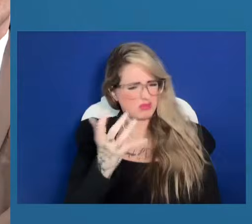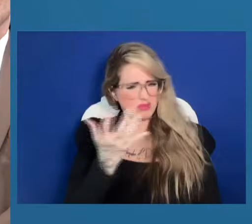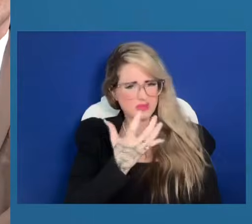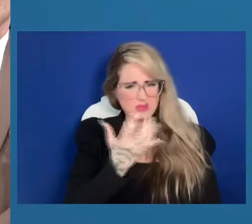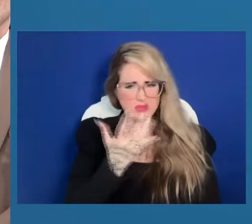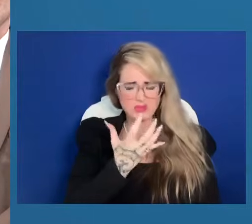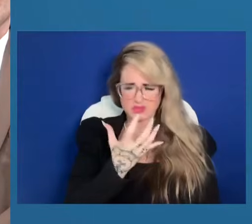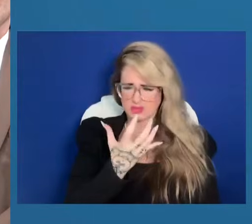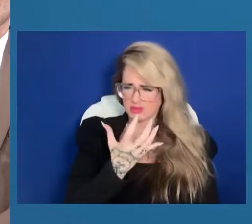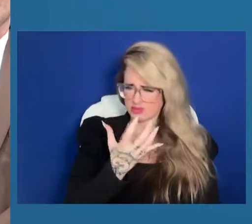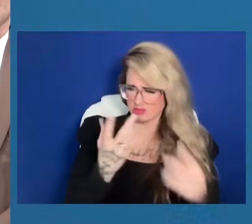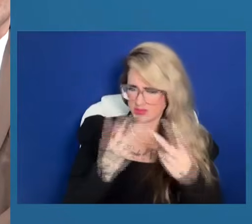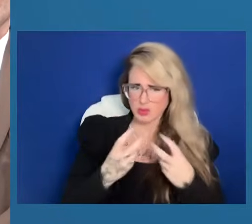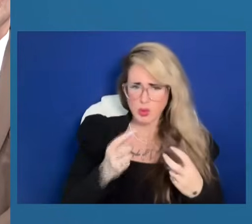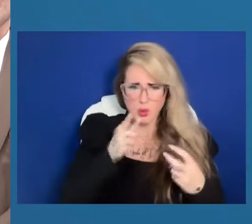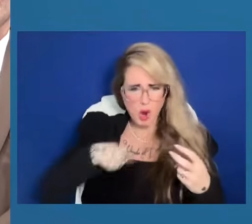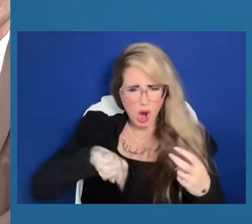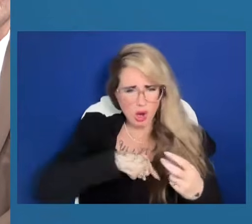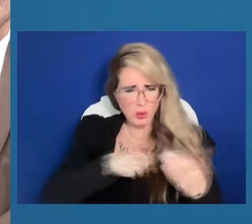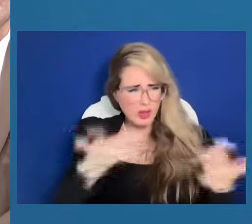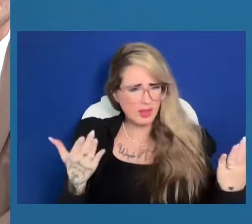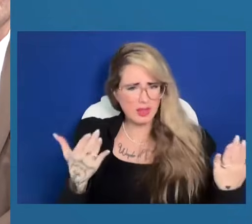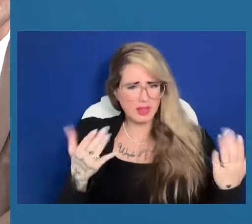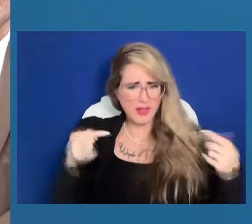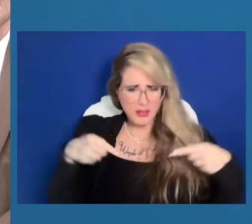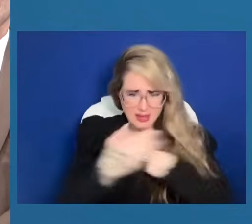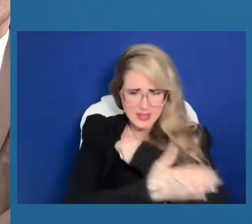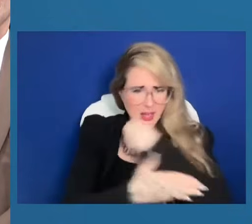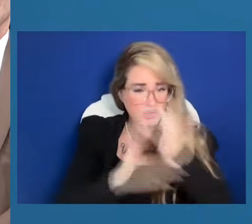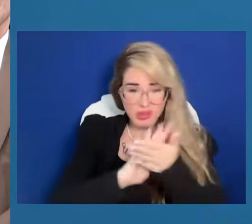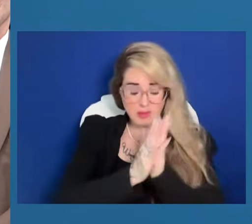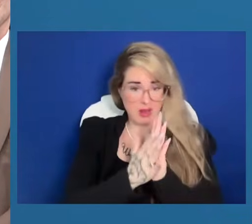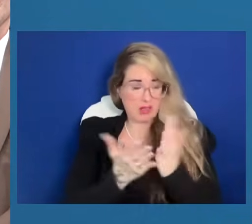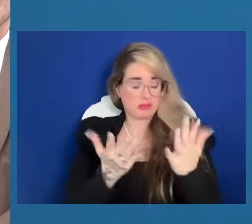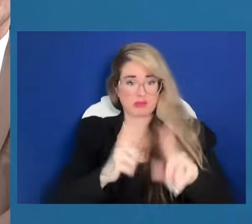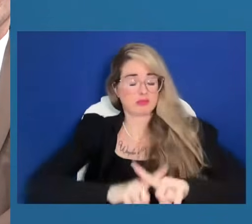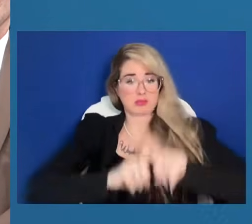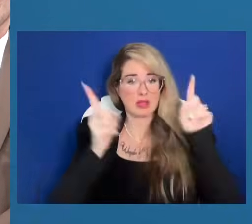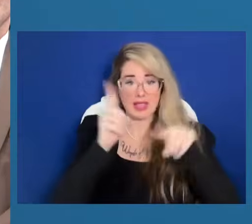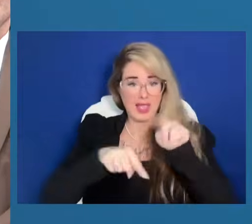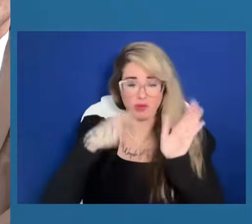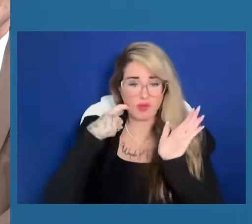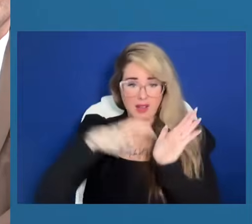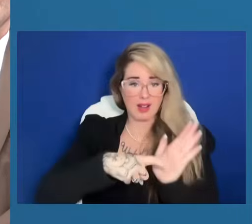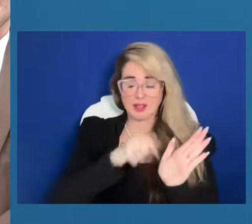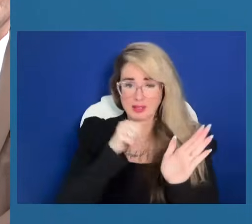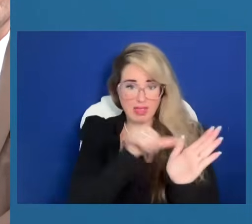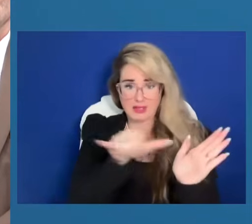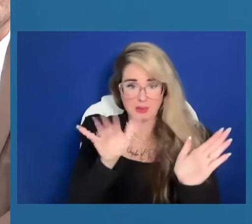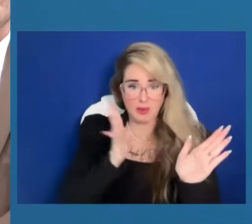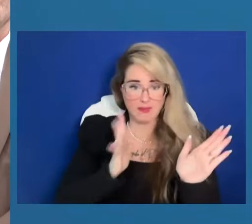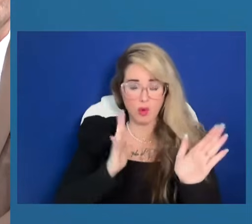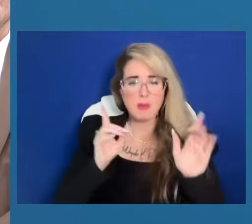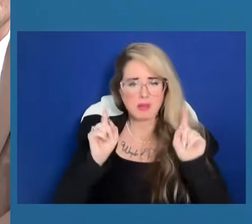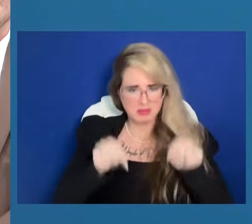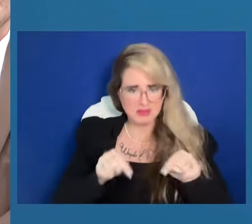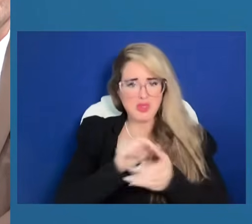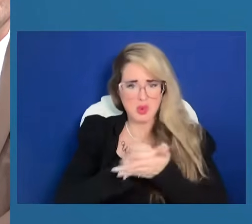who we are. And this country has become unrecognizable. But in New York, we know who we